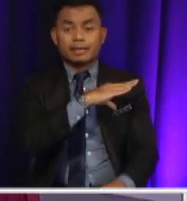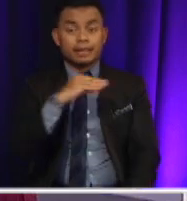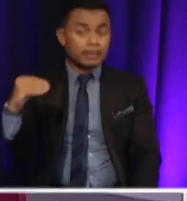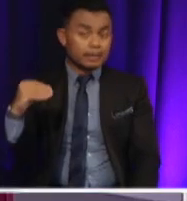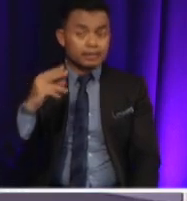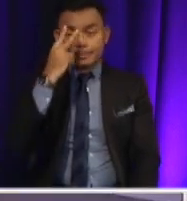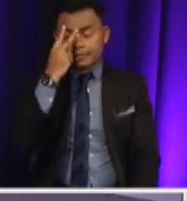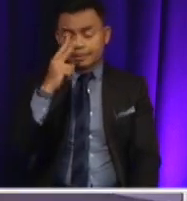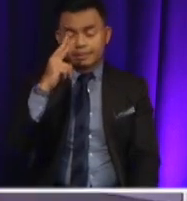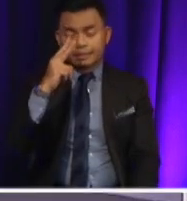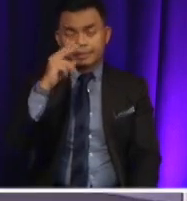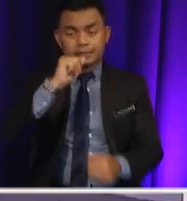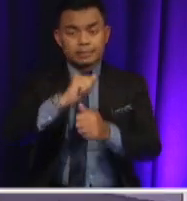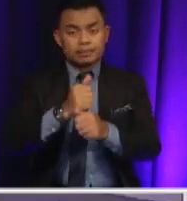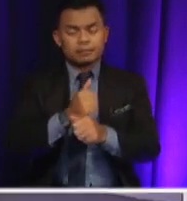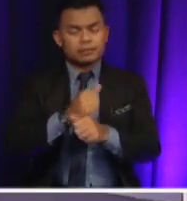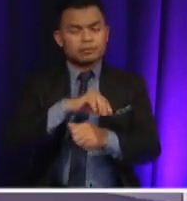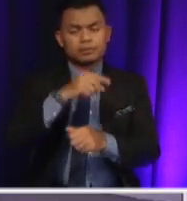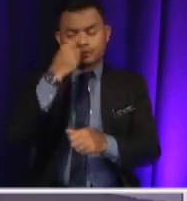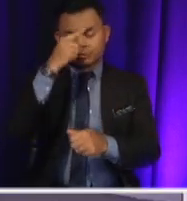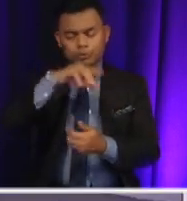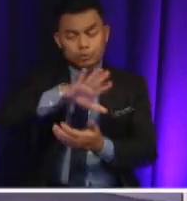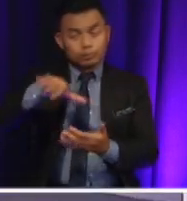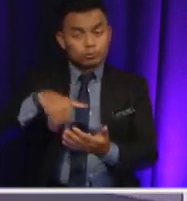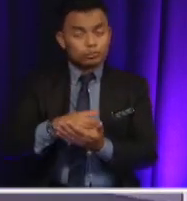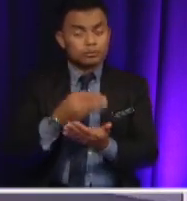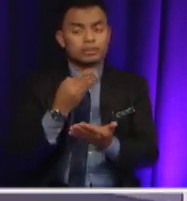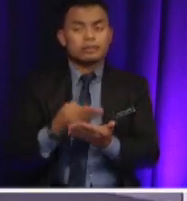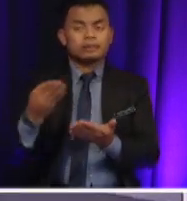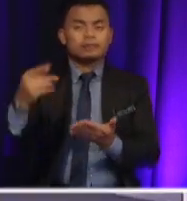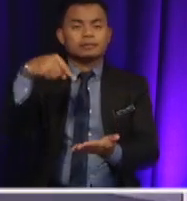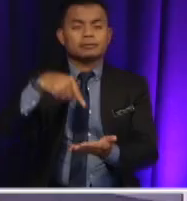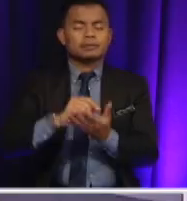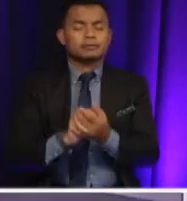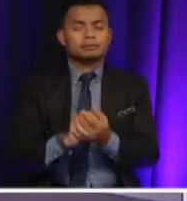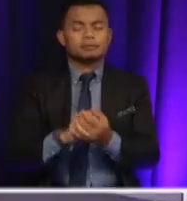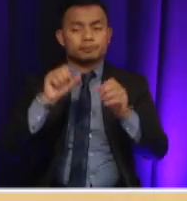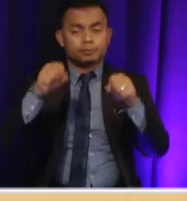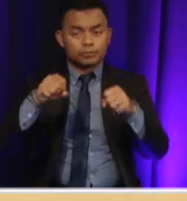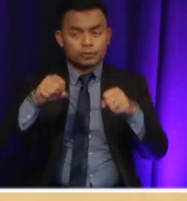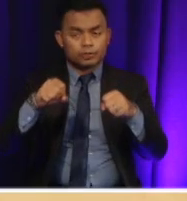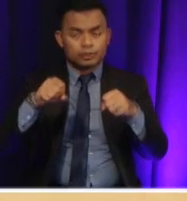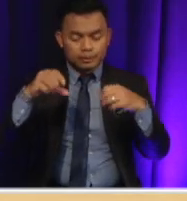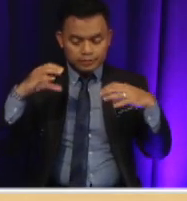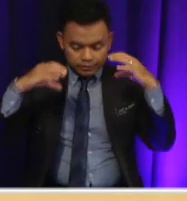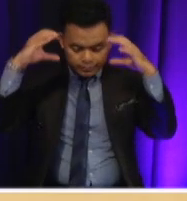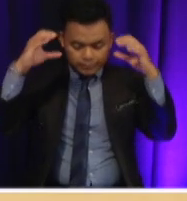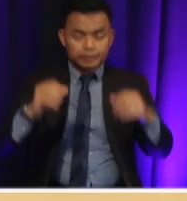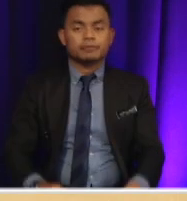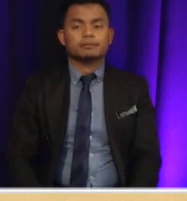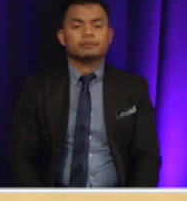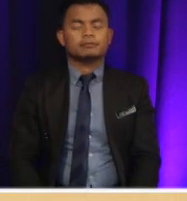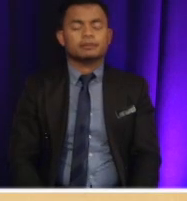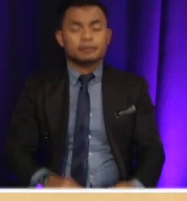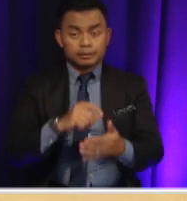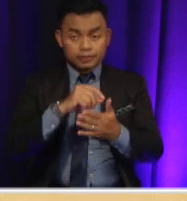to all these items. All Okay? right. Be as creative as you can be. All right. All right. You can write a note to it,